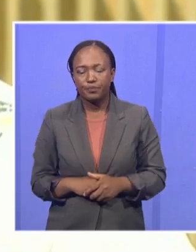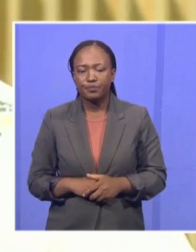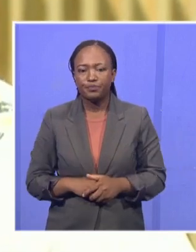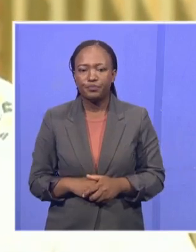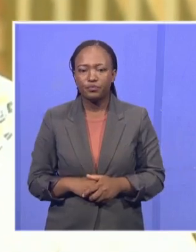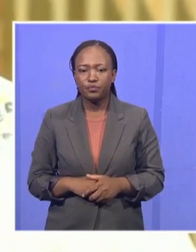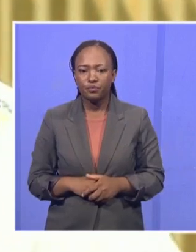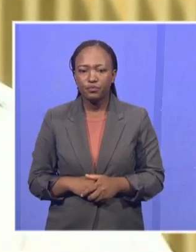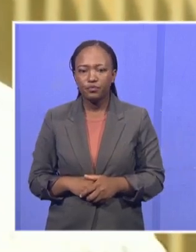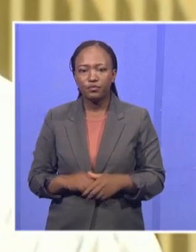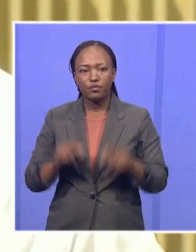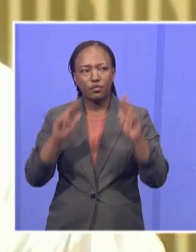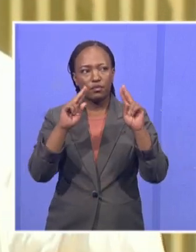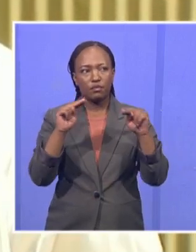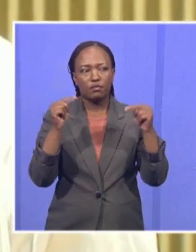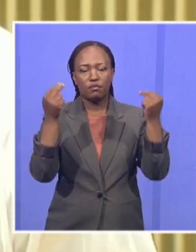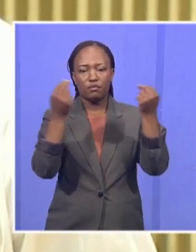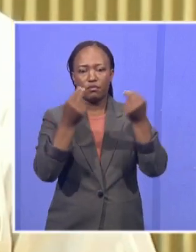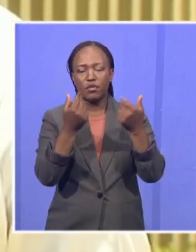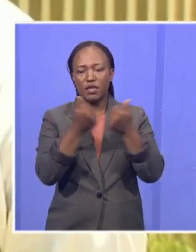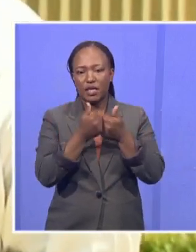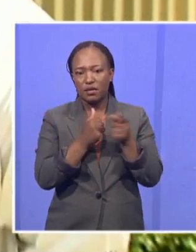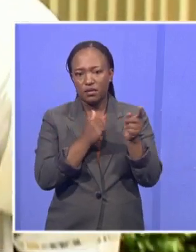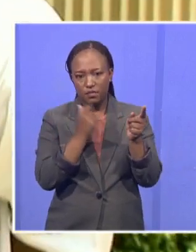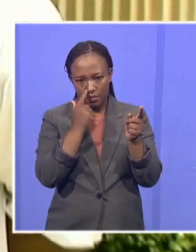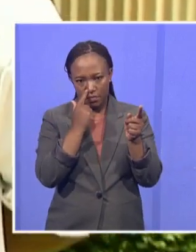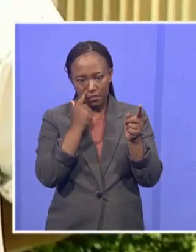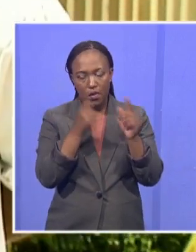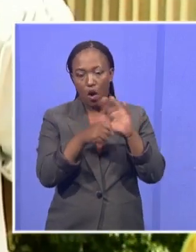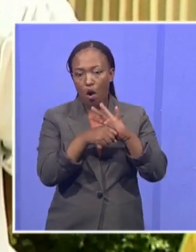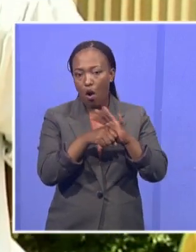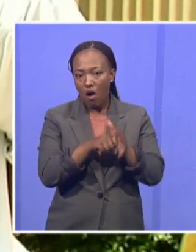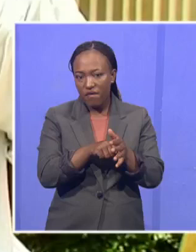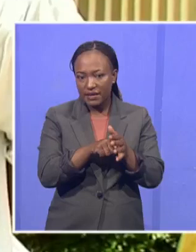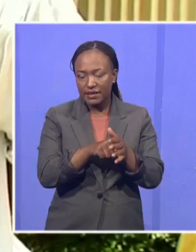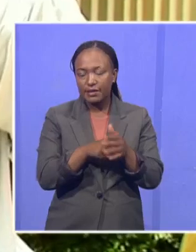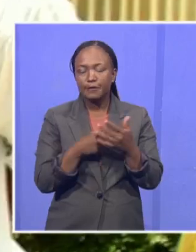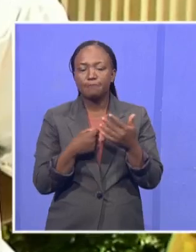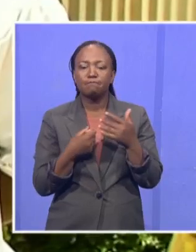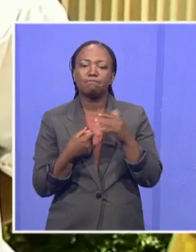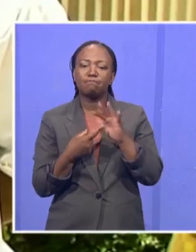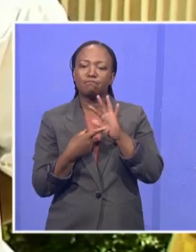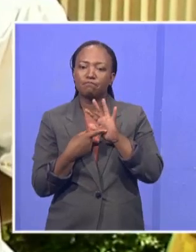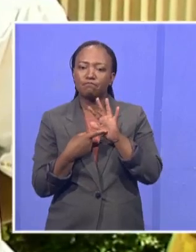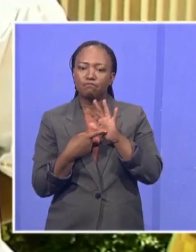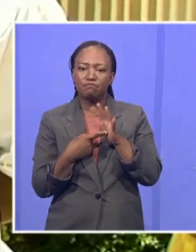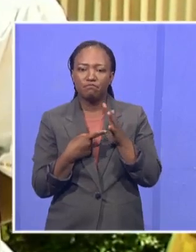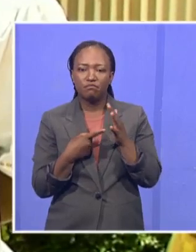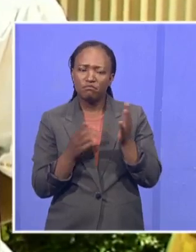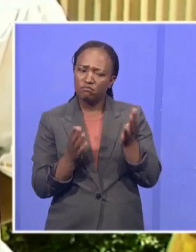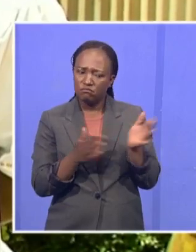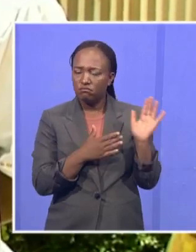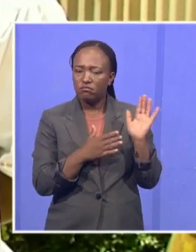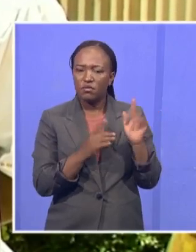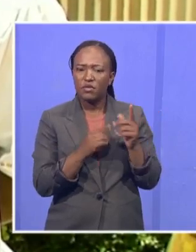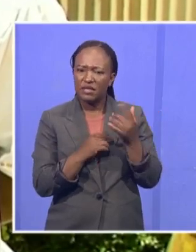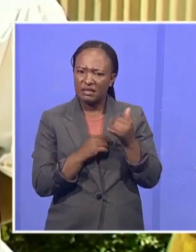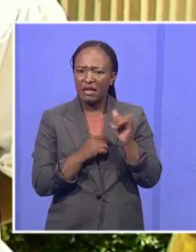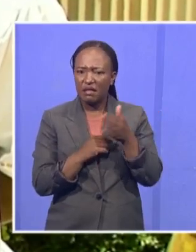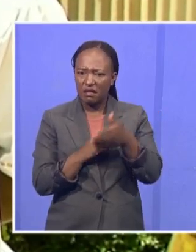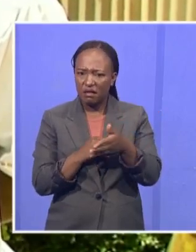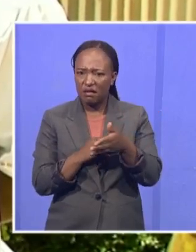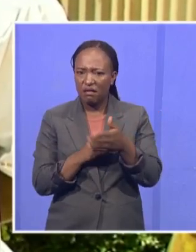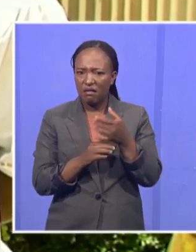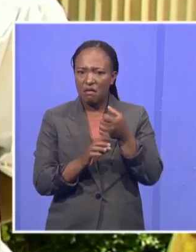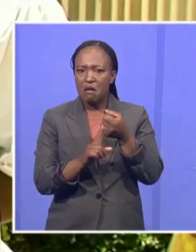national challenges that we are experiencing as a country, COVID-19, of course, it's gone, but it's still there. Its impact is